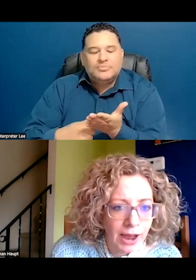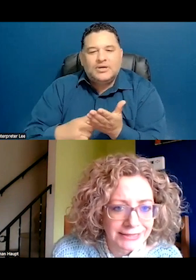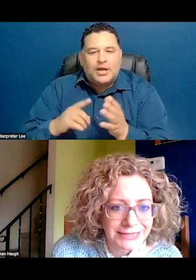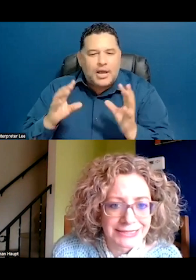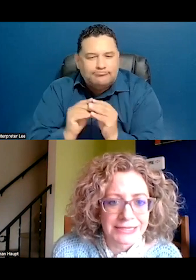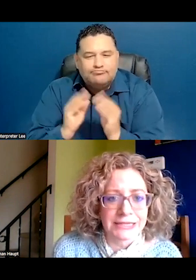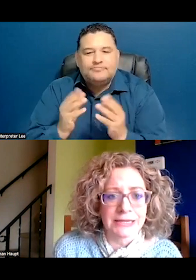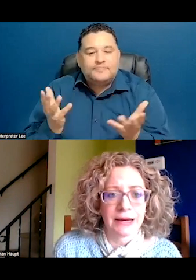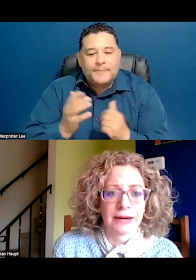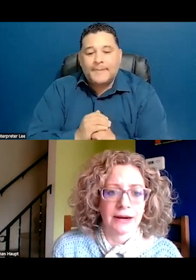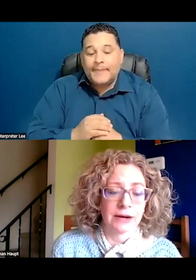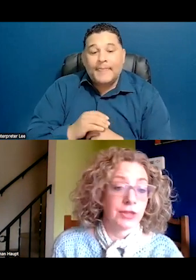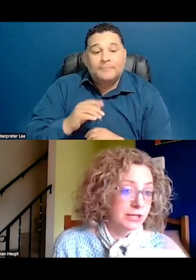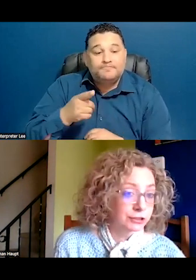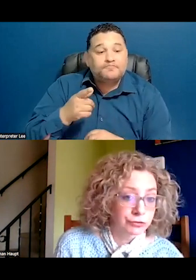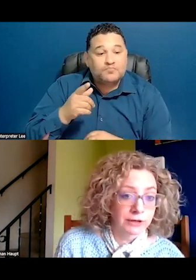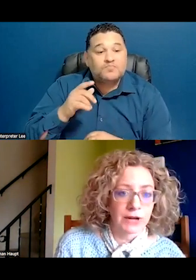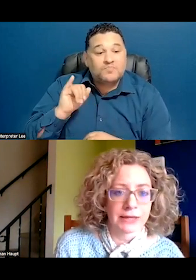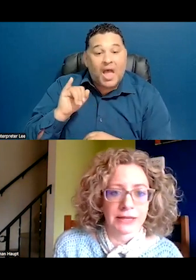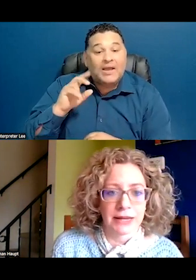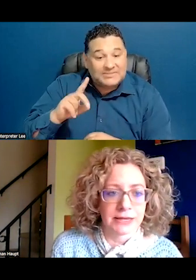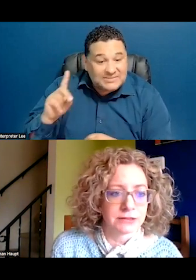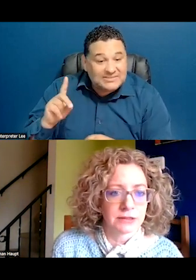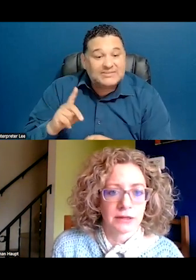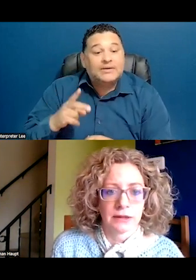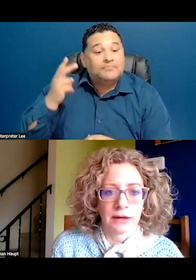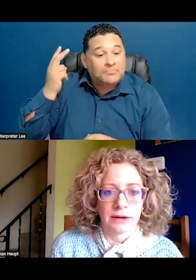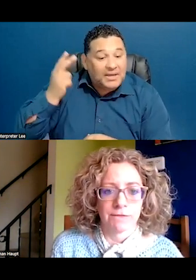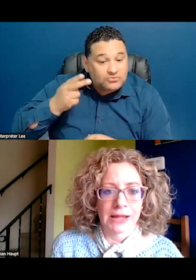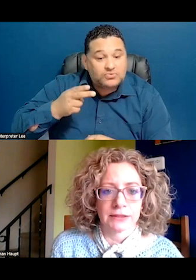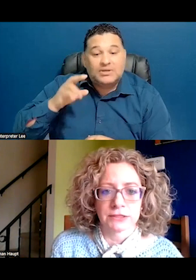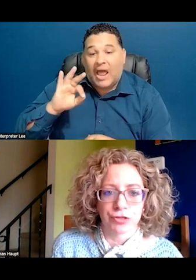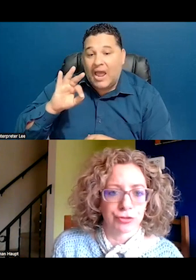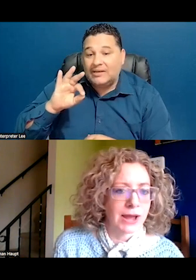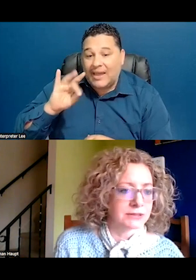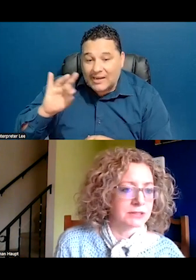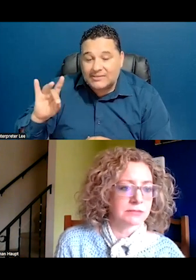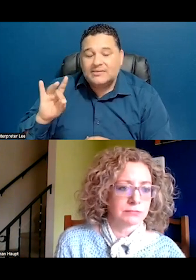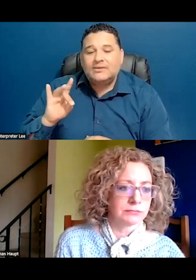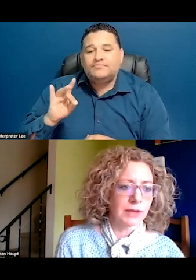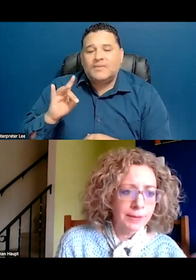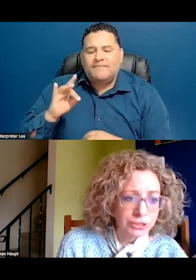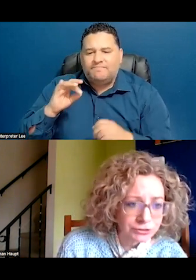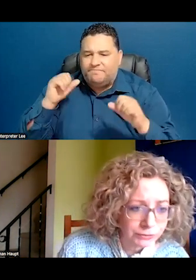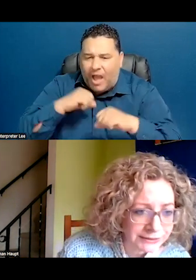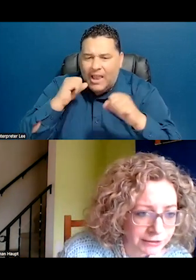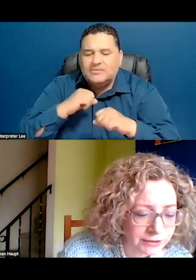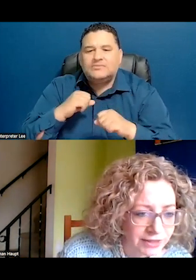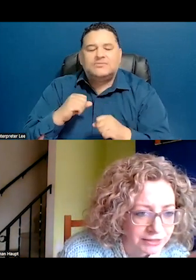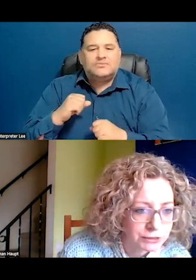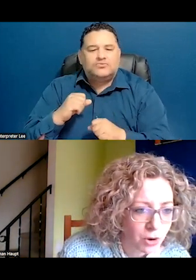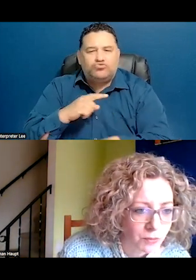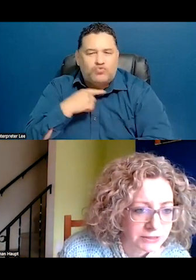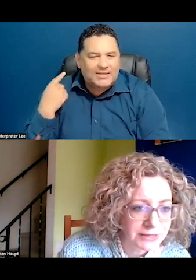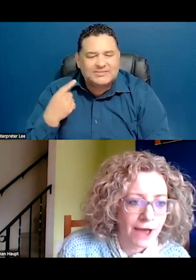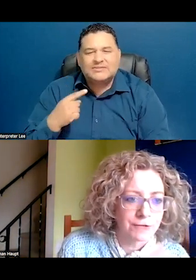on IDD, the history of 988, violence and threats. I mean, just really take a look